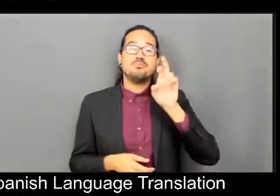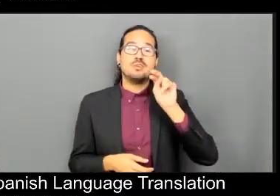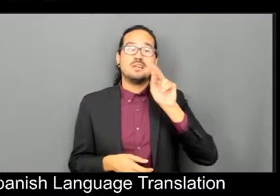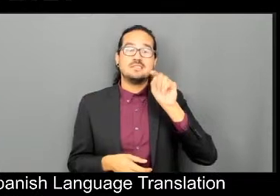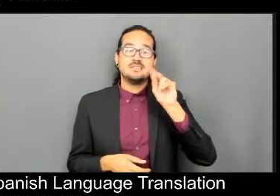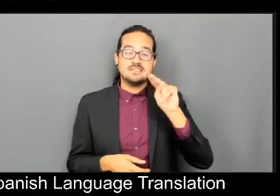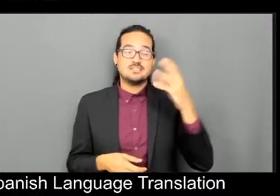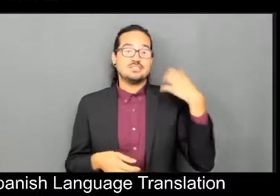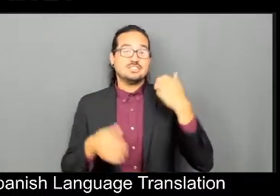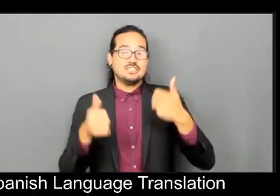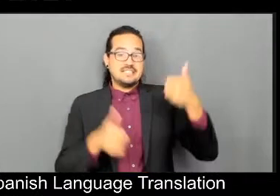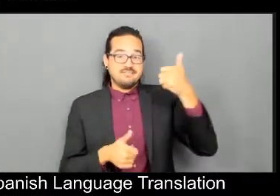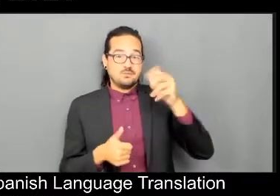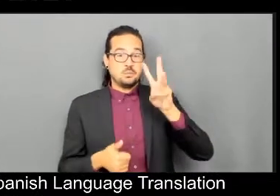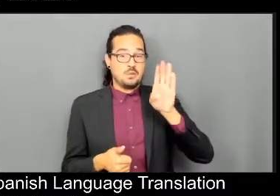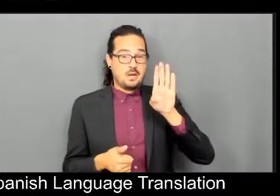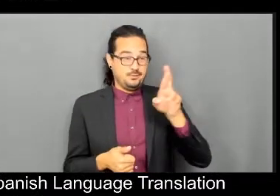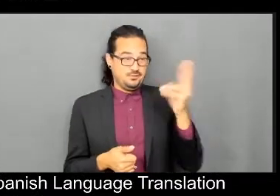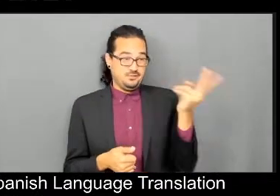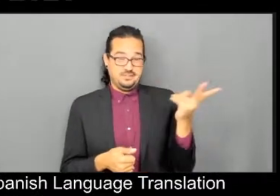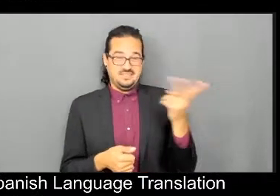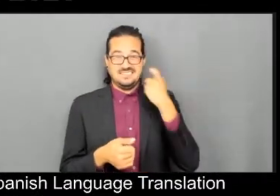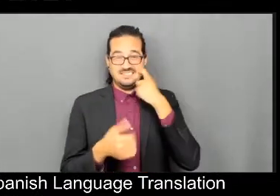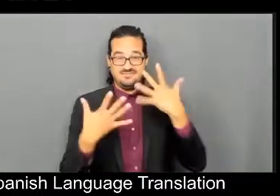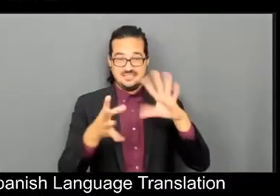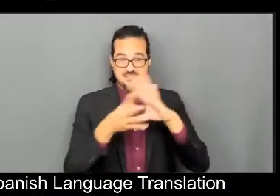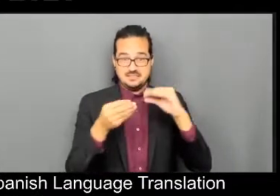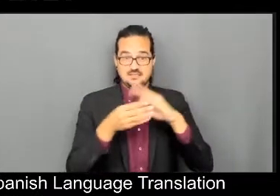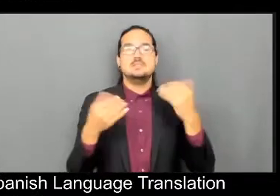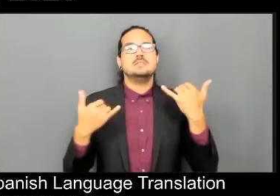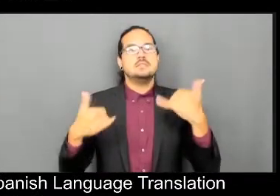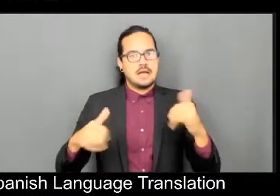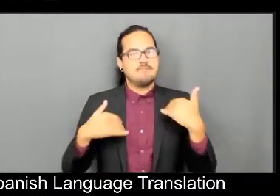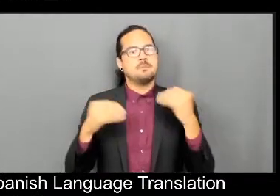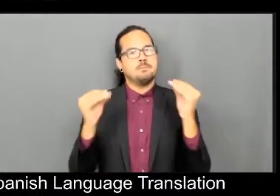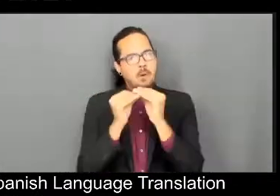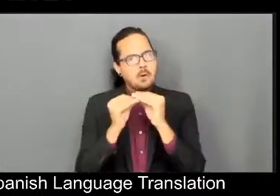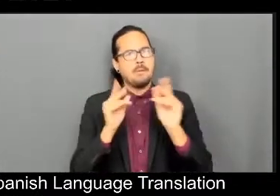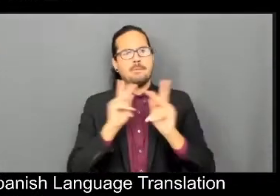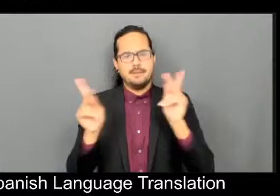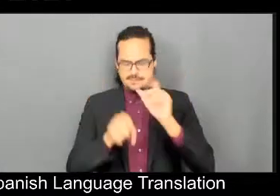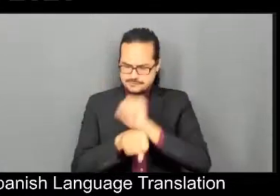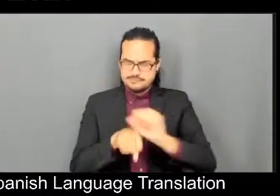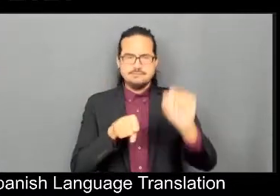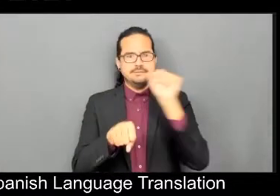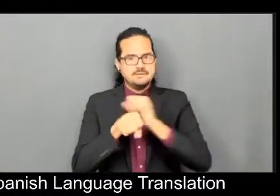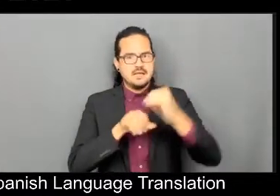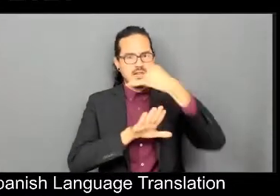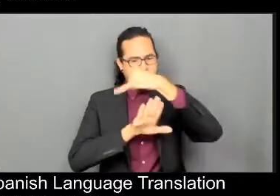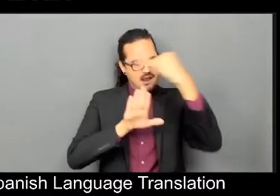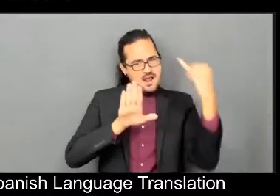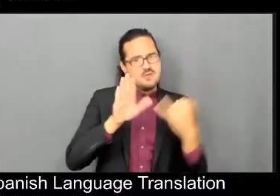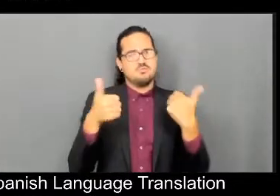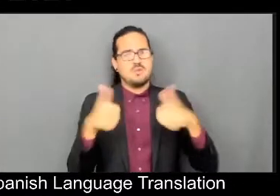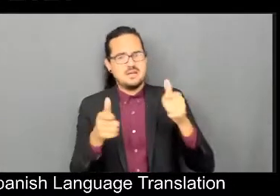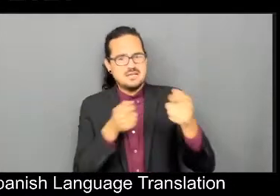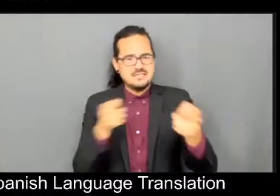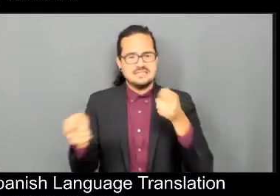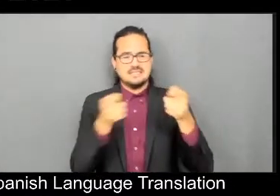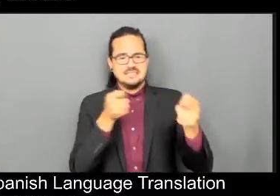have a lot of resources out on the line. So there'll be a lot of our firefighters on the road. We have 11